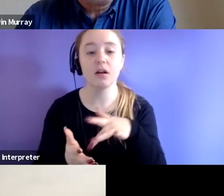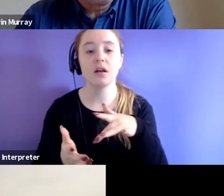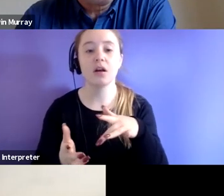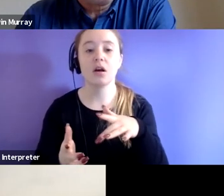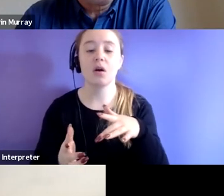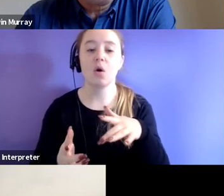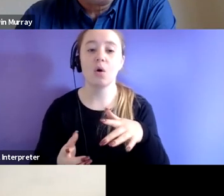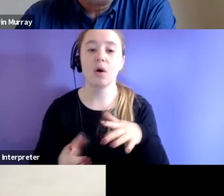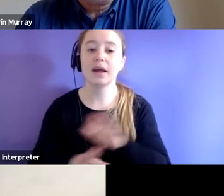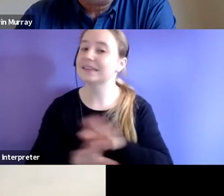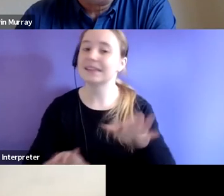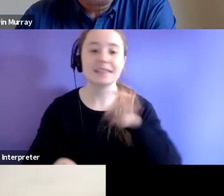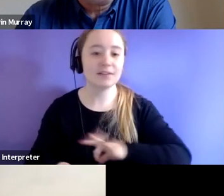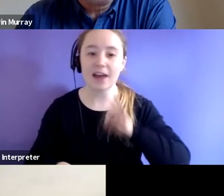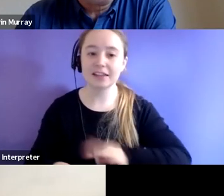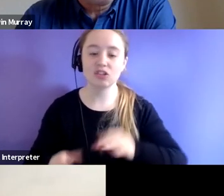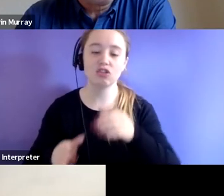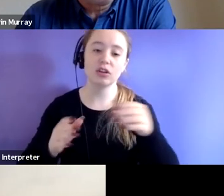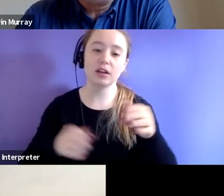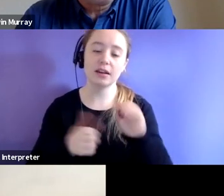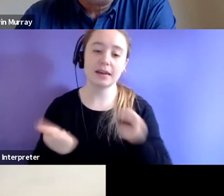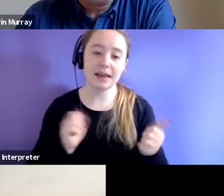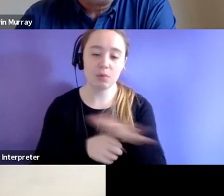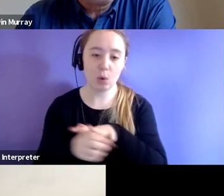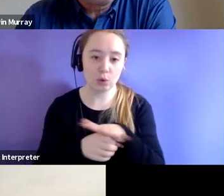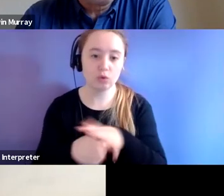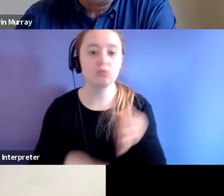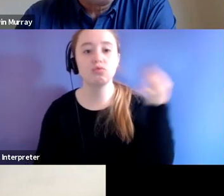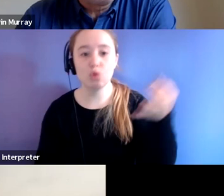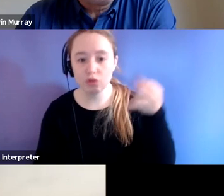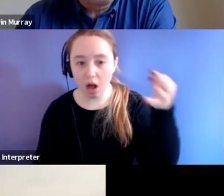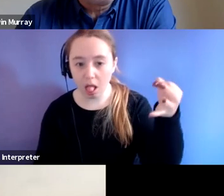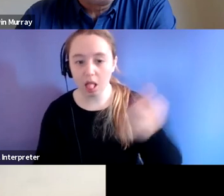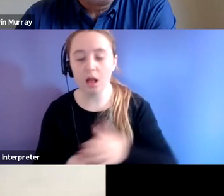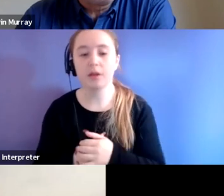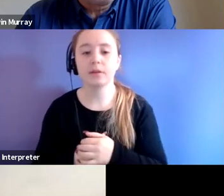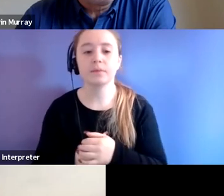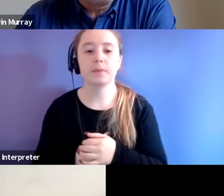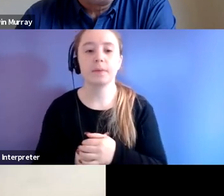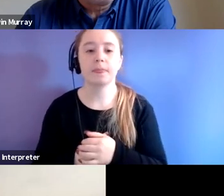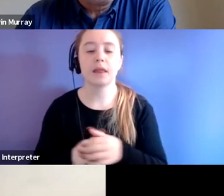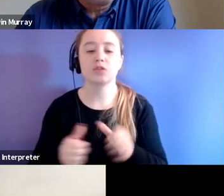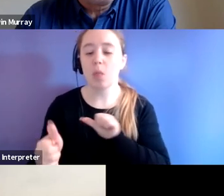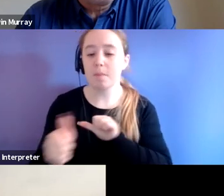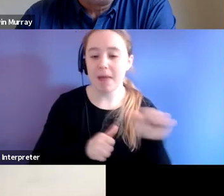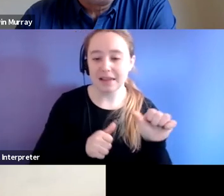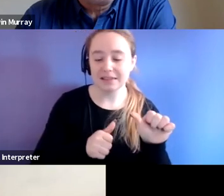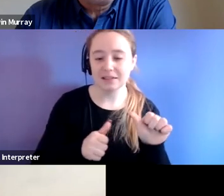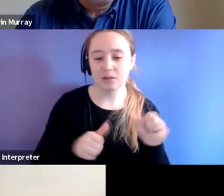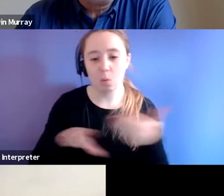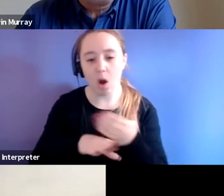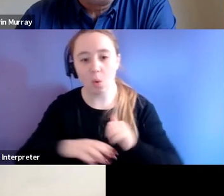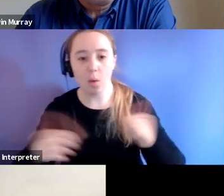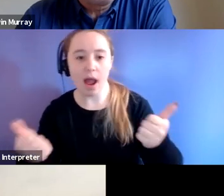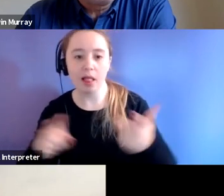disadvantaged neighbourhoods or fragile rural, where it works best is when there's a shared ambition for a